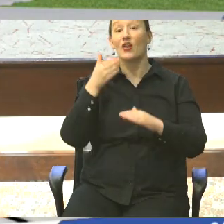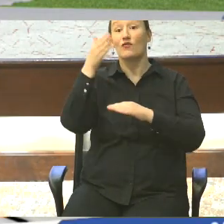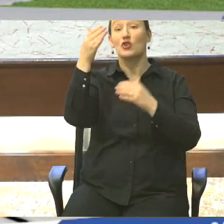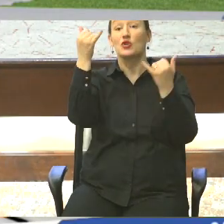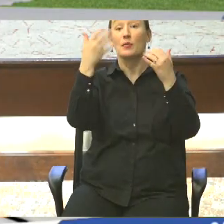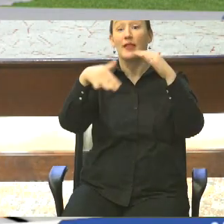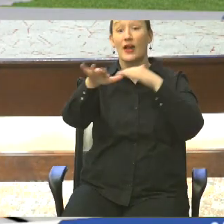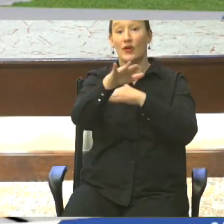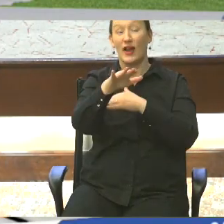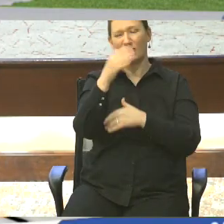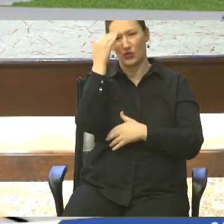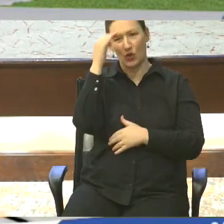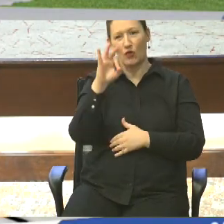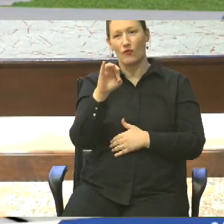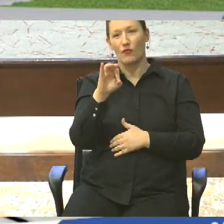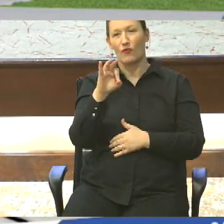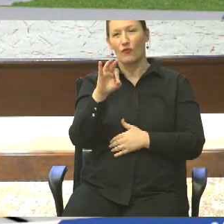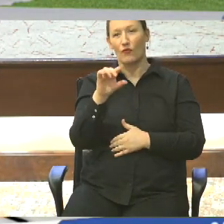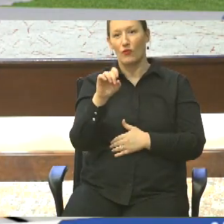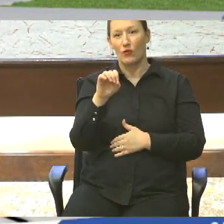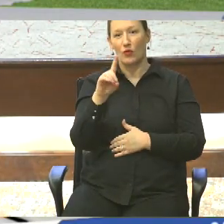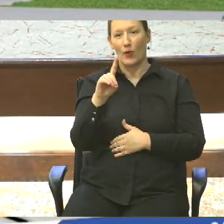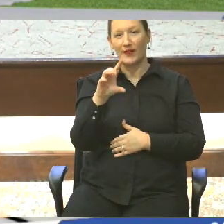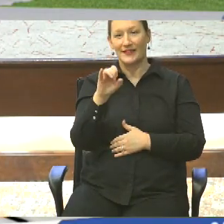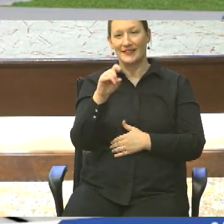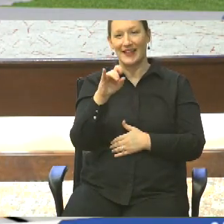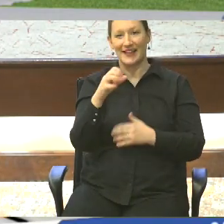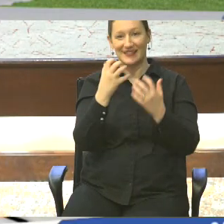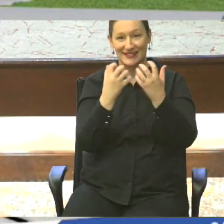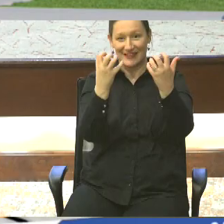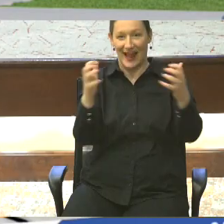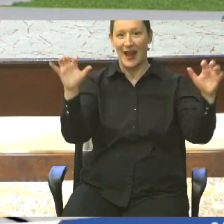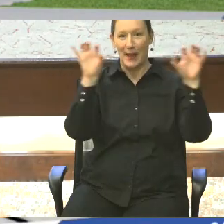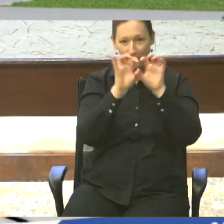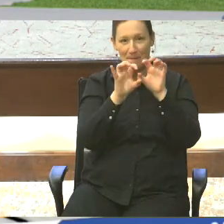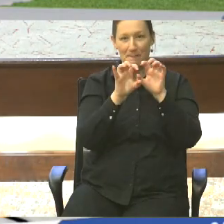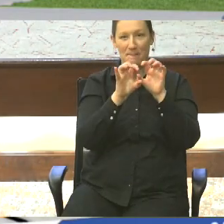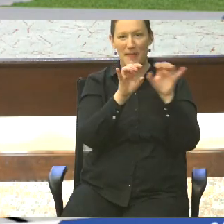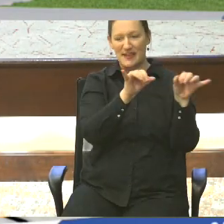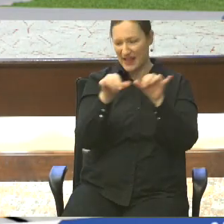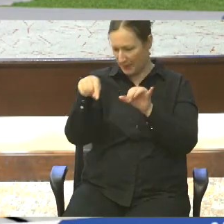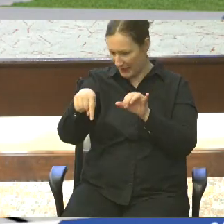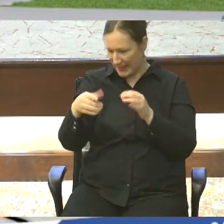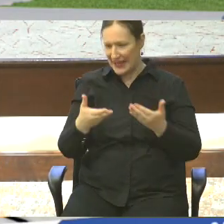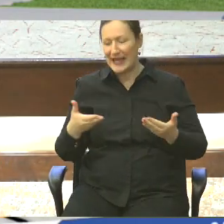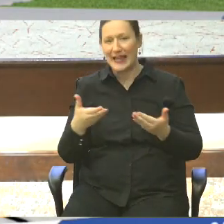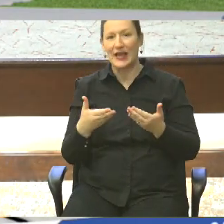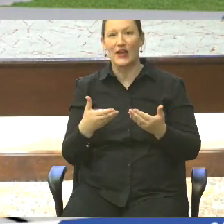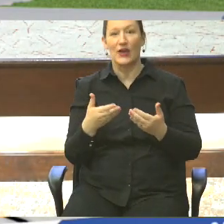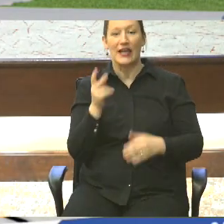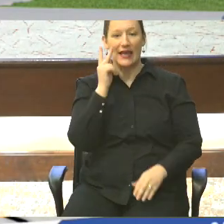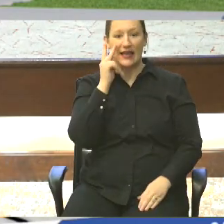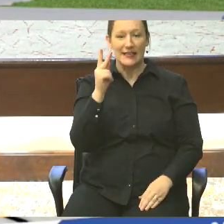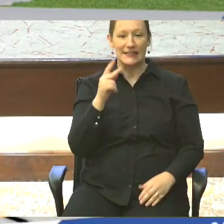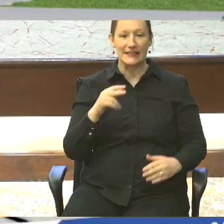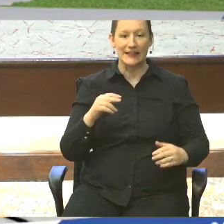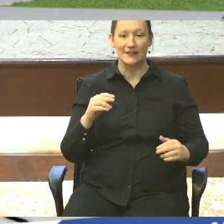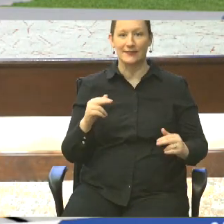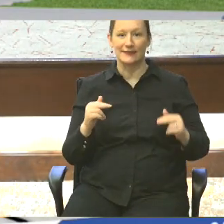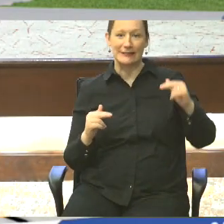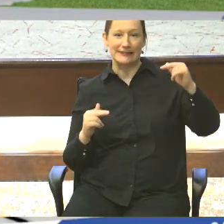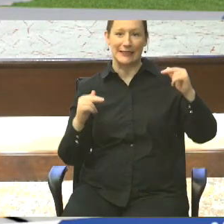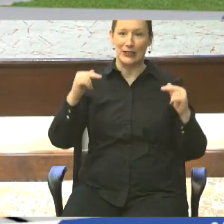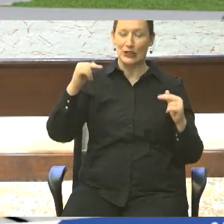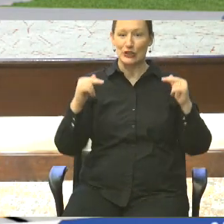Casey, the inclusivity factor. Making sure that the playground equipment, as you look around, of whether it's a seesaw or a swing